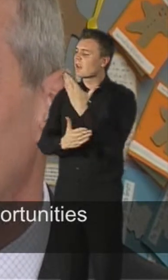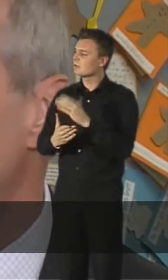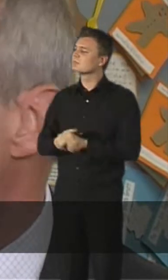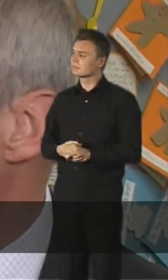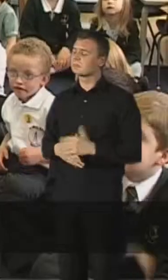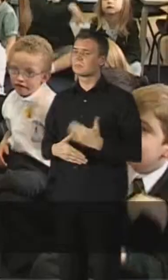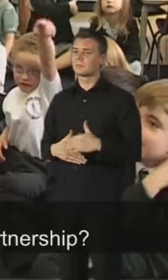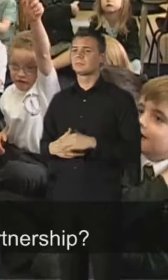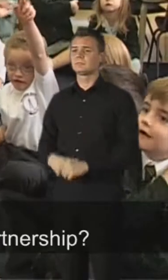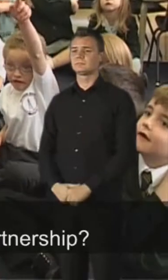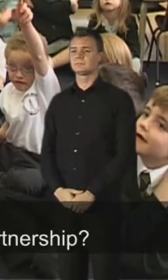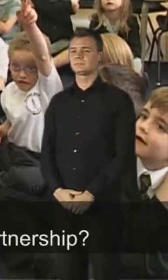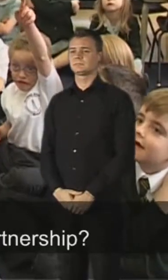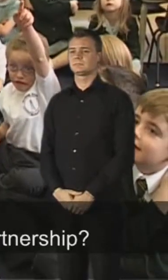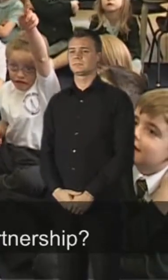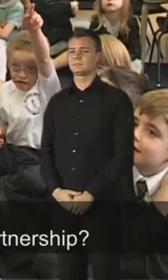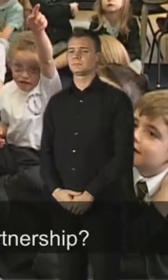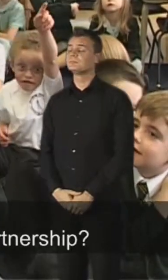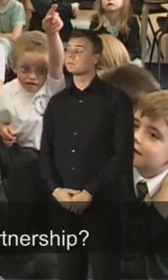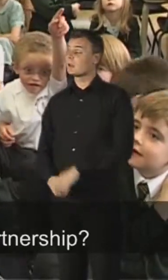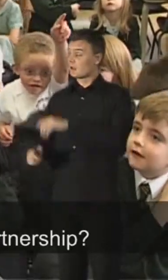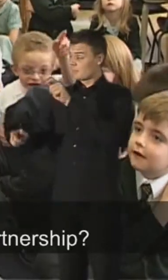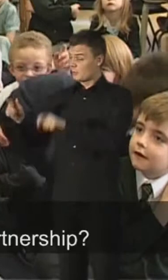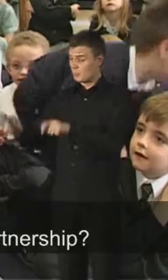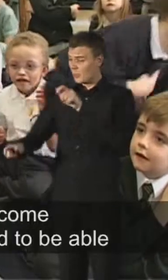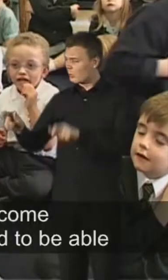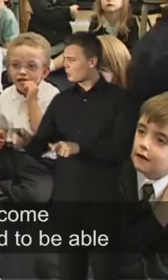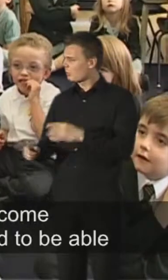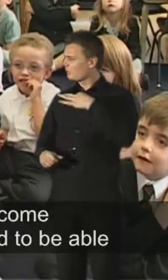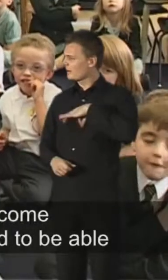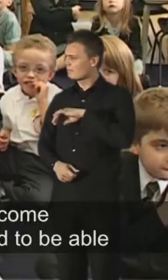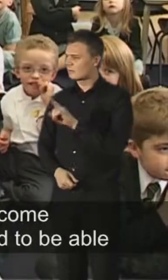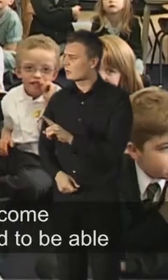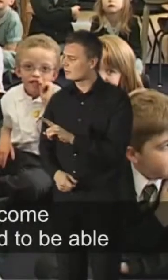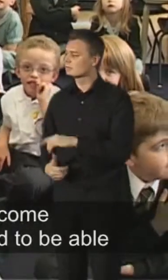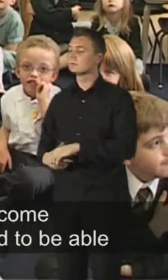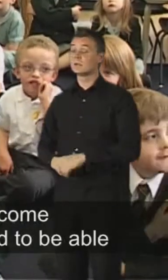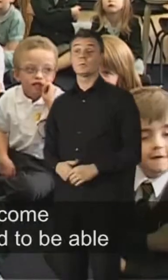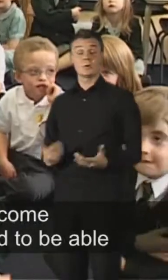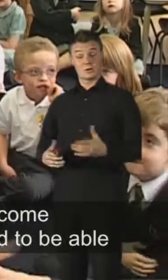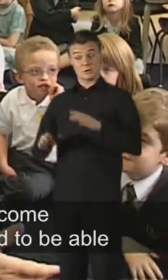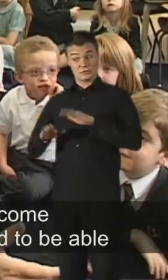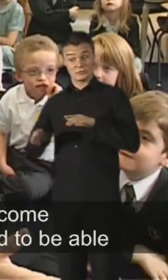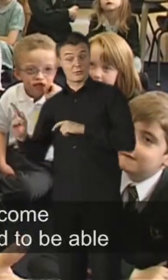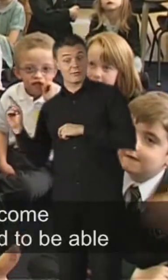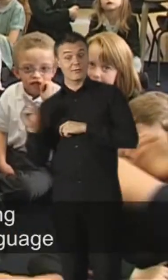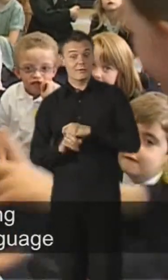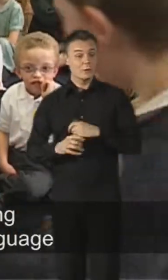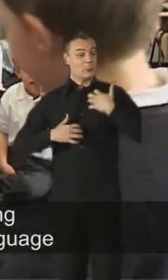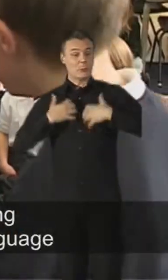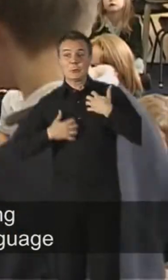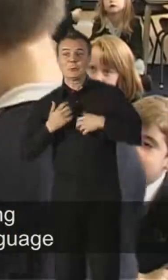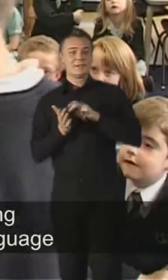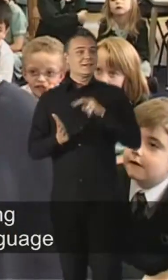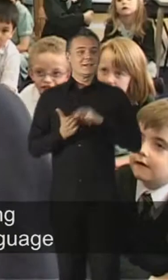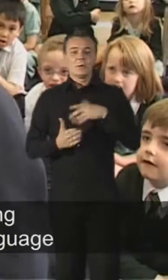quite extensive. What are pupils gaining from the partnership? The Woodlands children, when they go through, they're so keen and excited to be able to